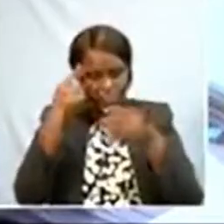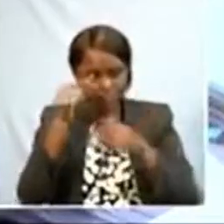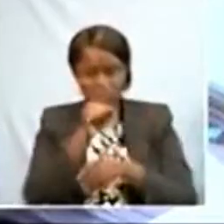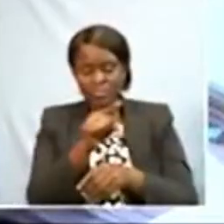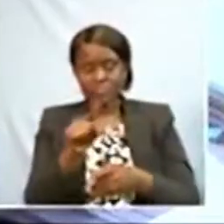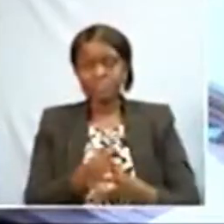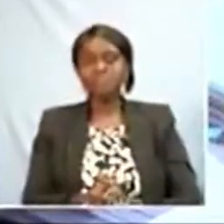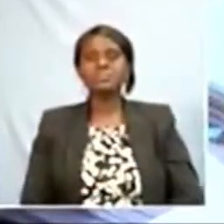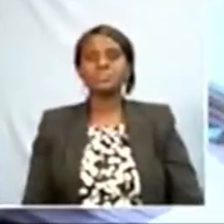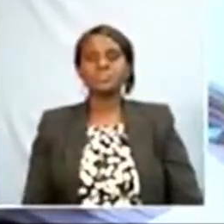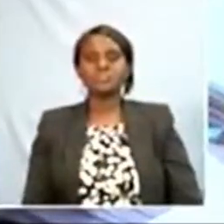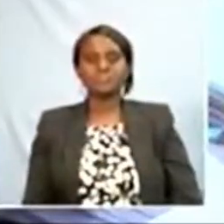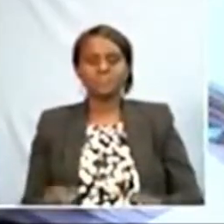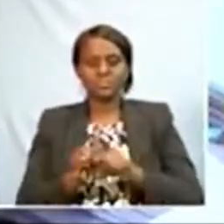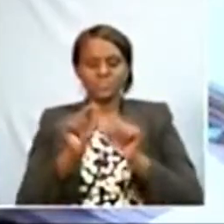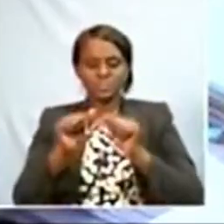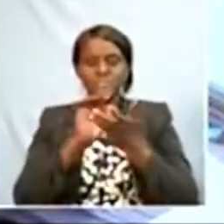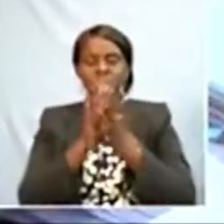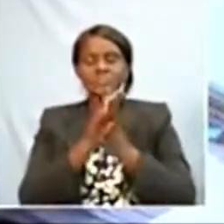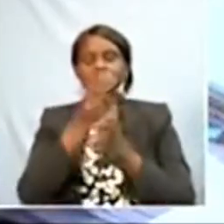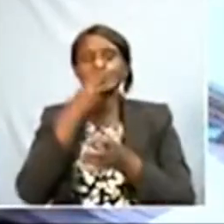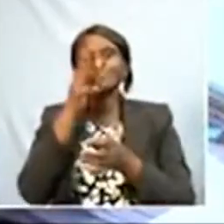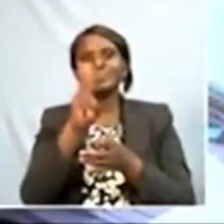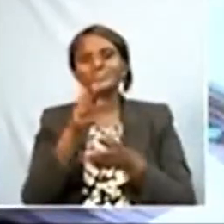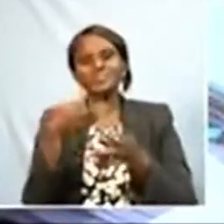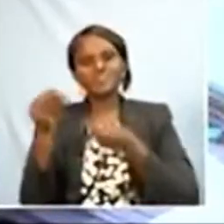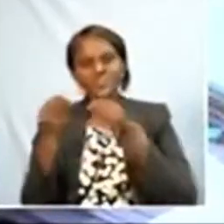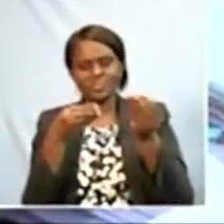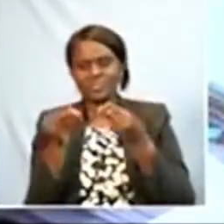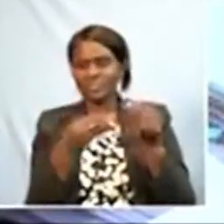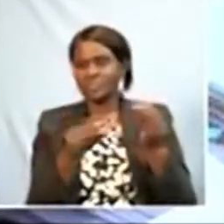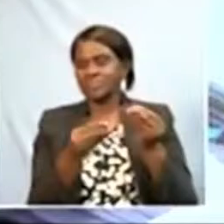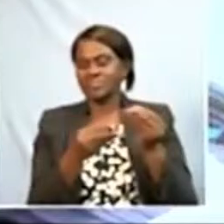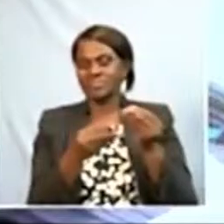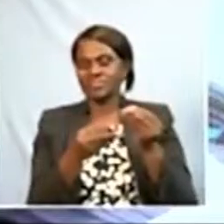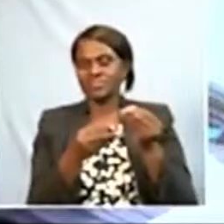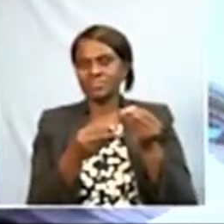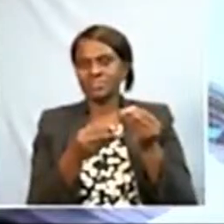them? It was going to be wasteful expenditure.